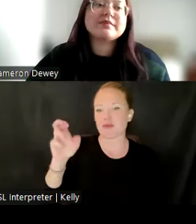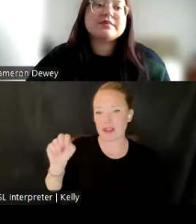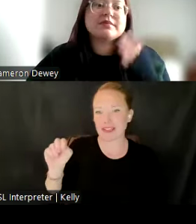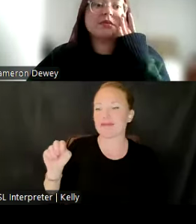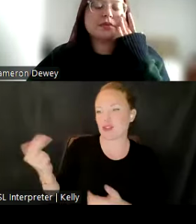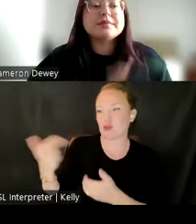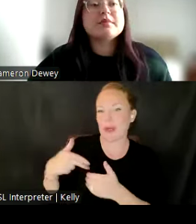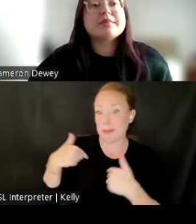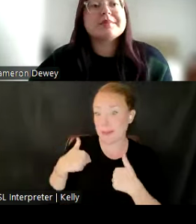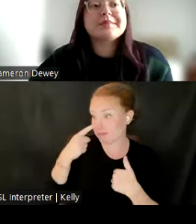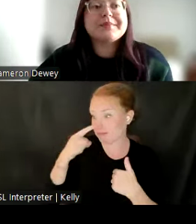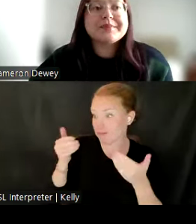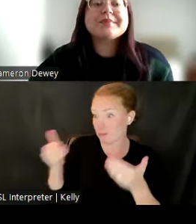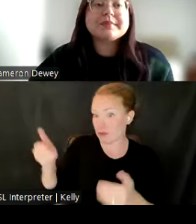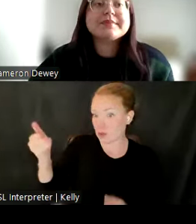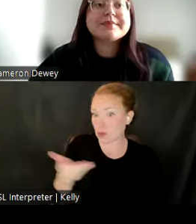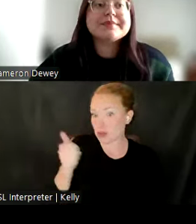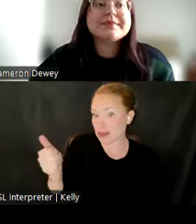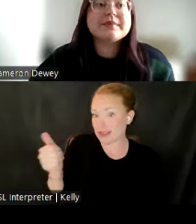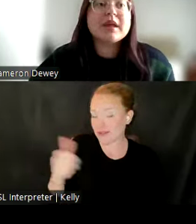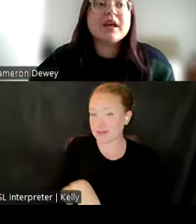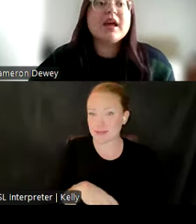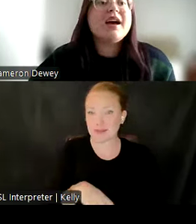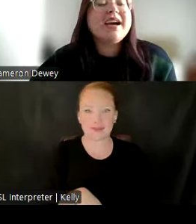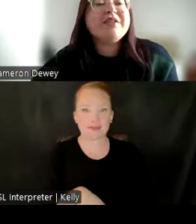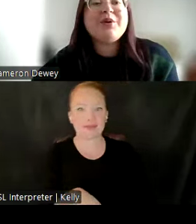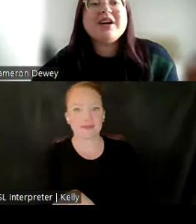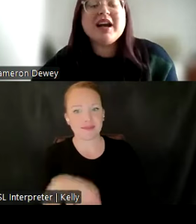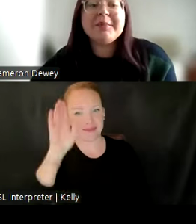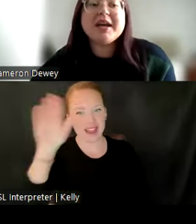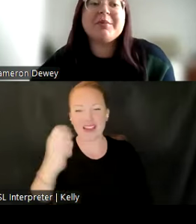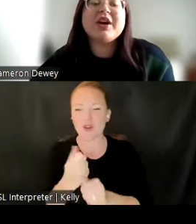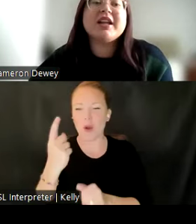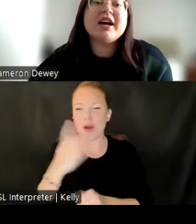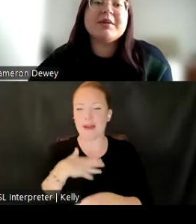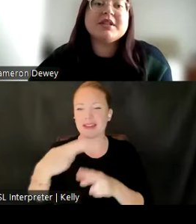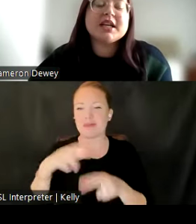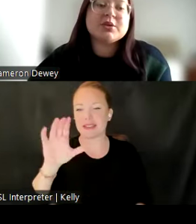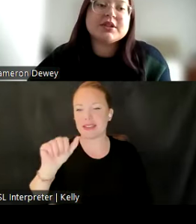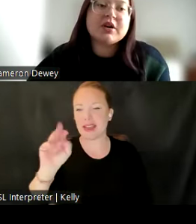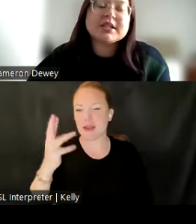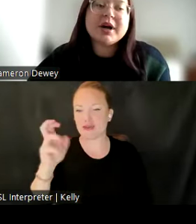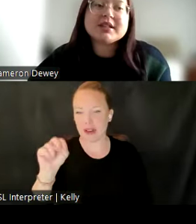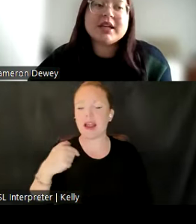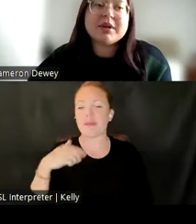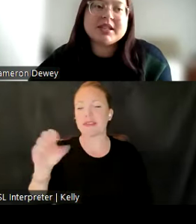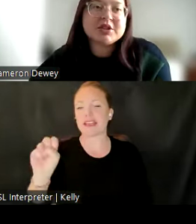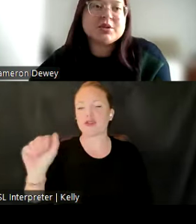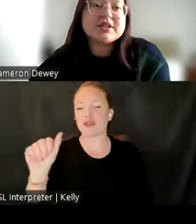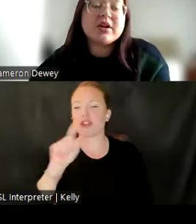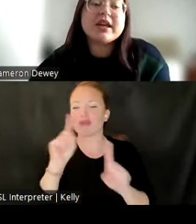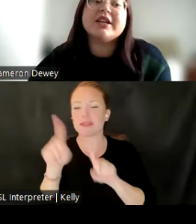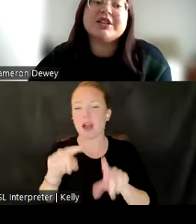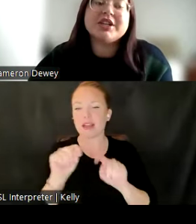if you would like to introduce yourself, and then we'll get things started. Hi everyone, I'm Cameron and I'm the Sexual Assault Response Team and